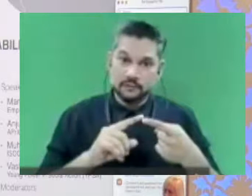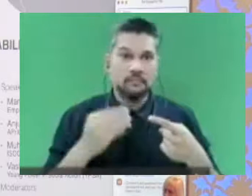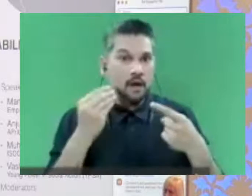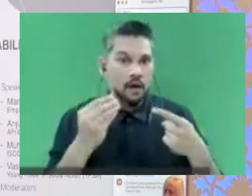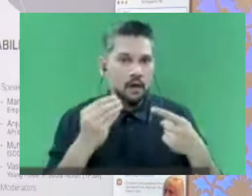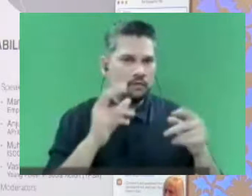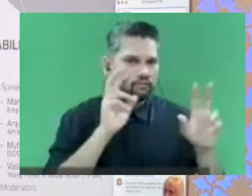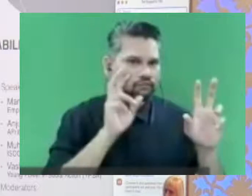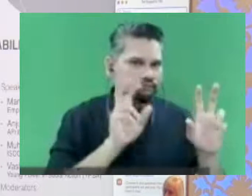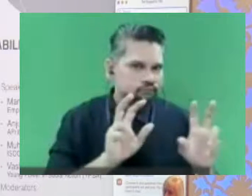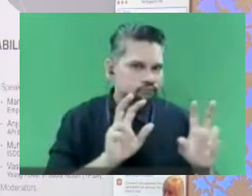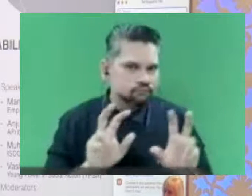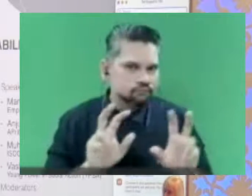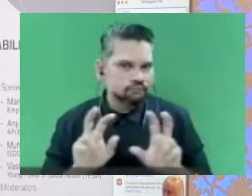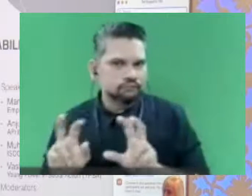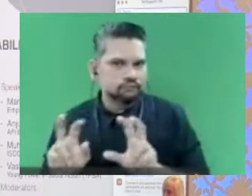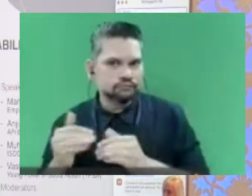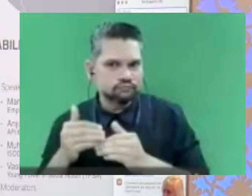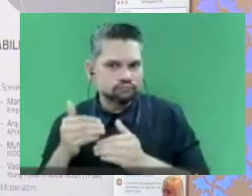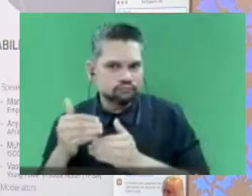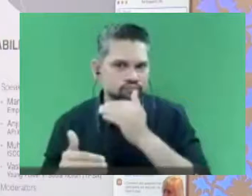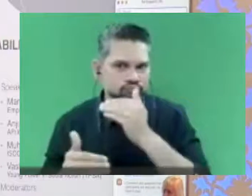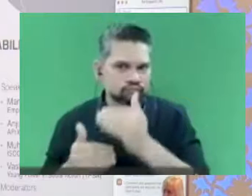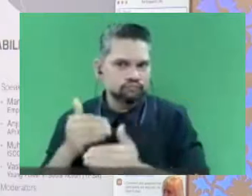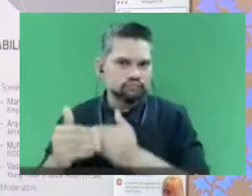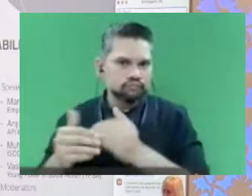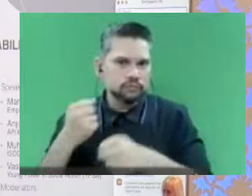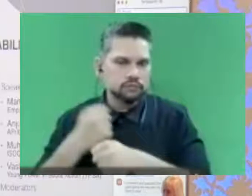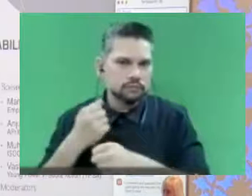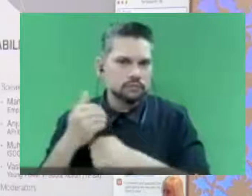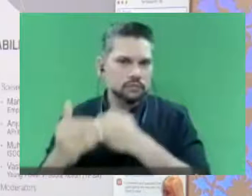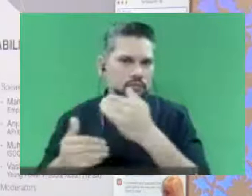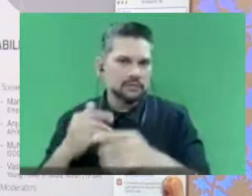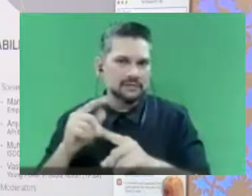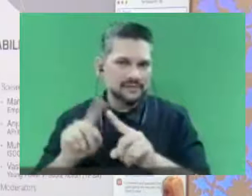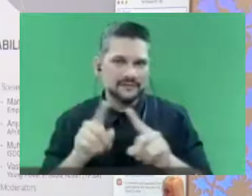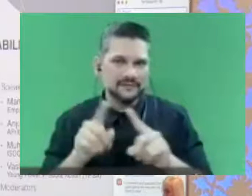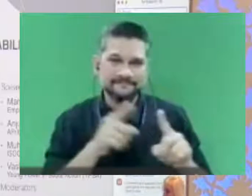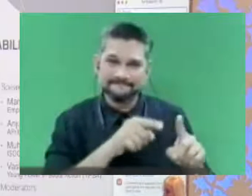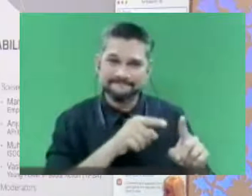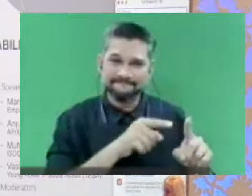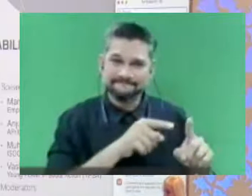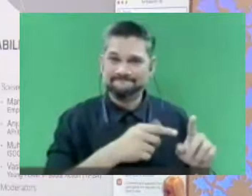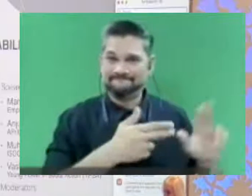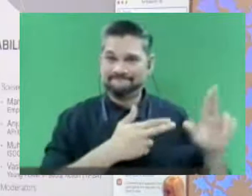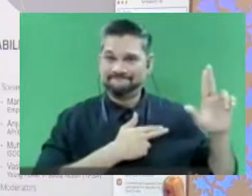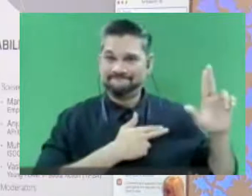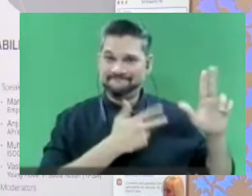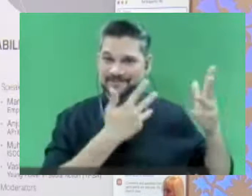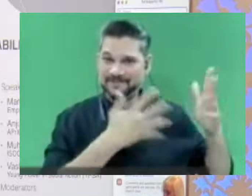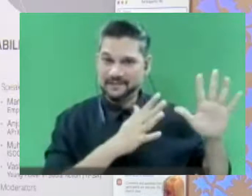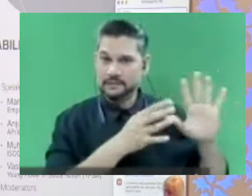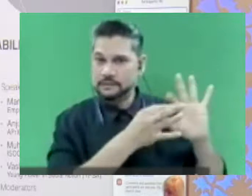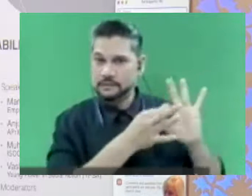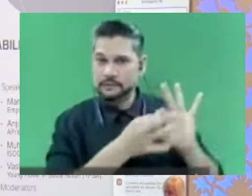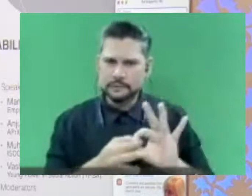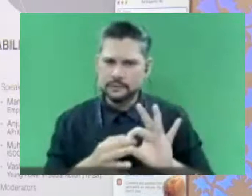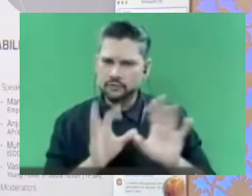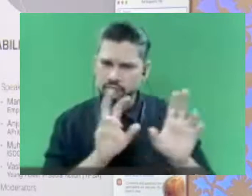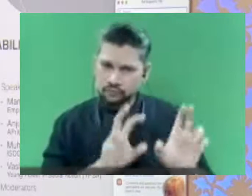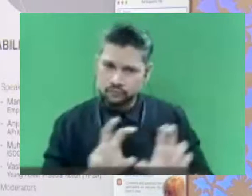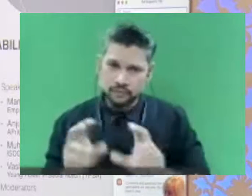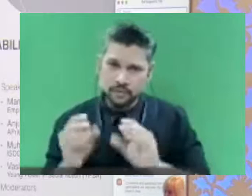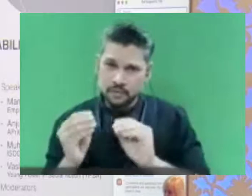monitor progress in the issues that we want to advocate for in the Dhaka Declaration. That's a